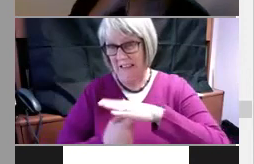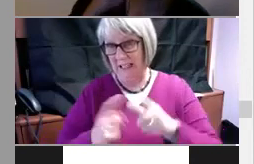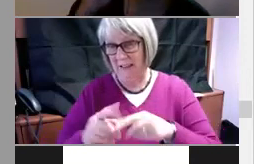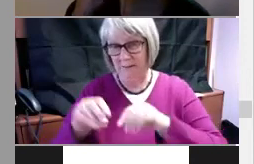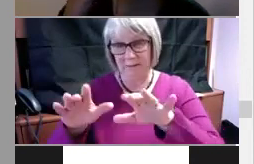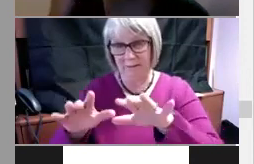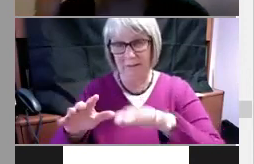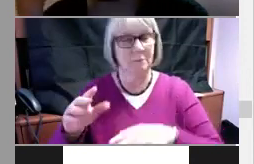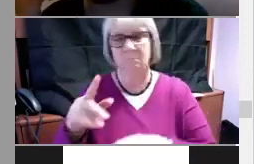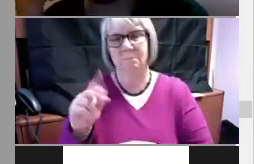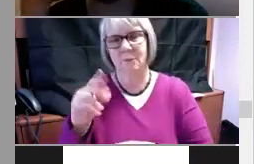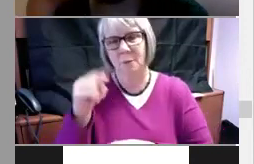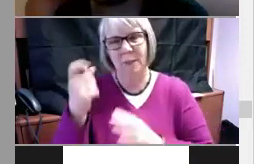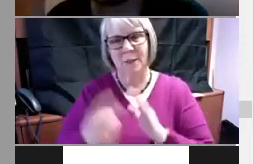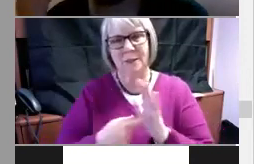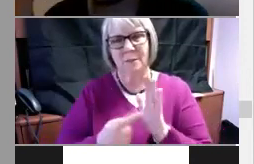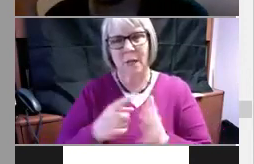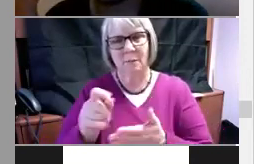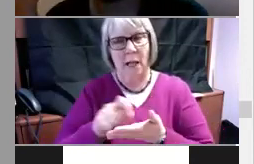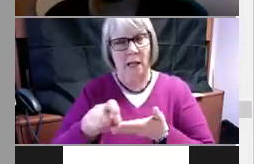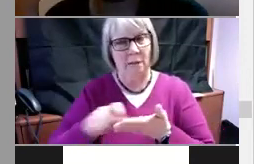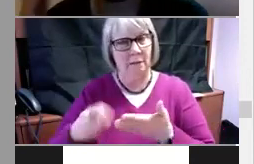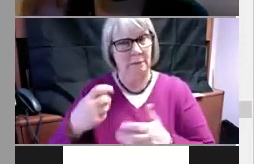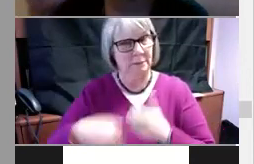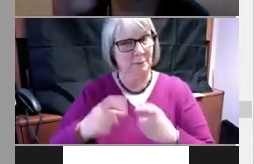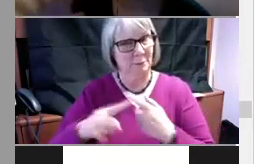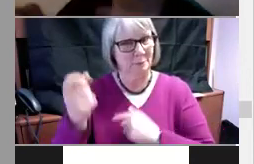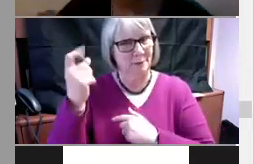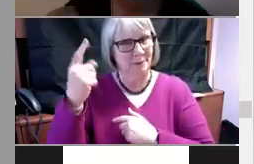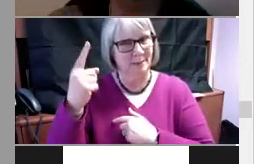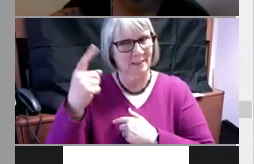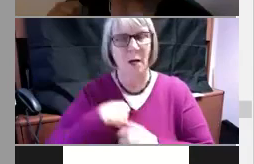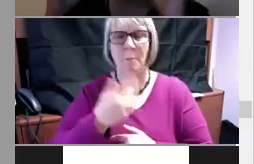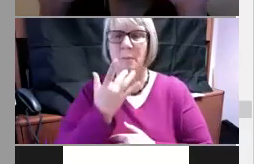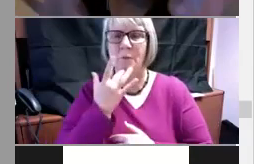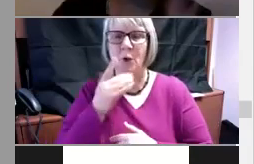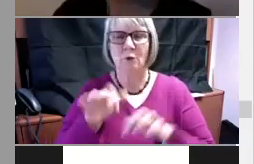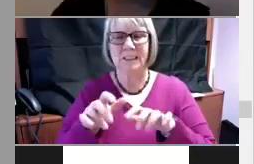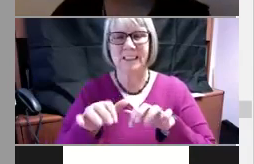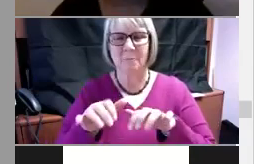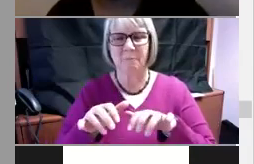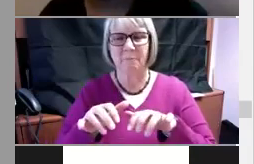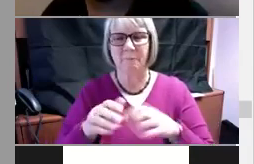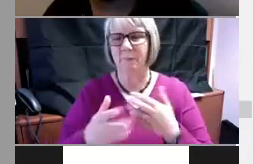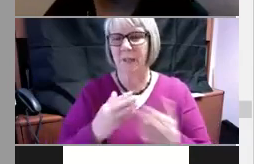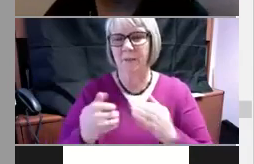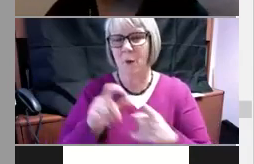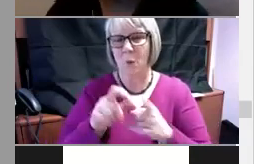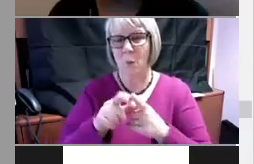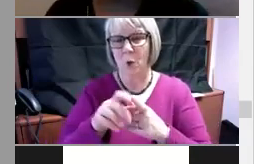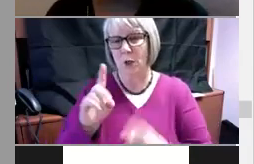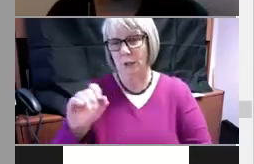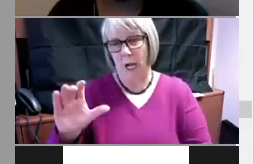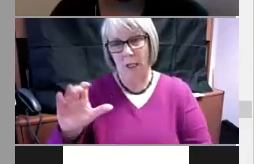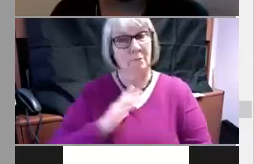Because handwriting is sometimes difficult to understand, I would prefer that you type it up even in Word document, that is fine,